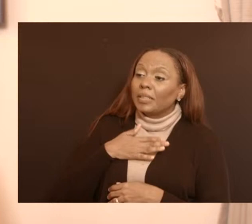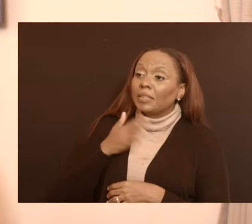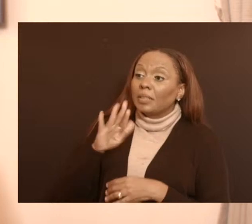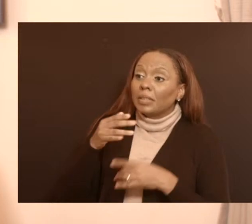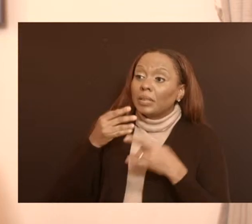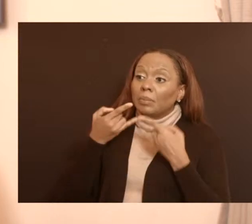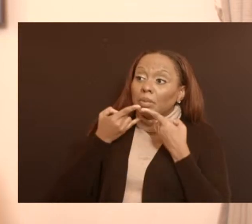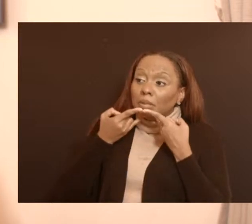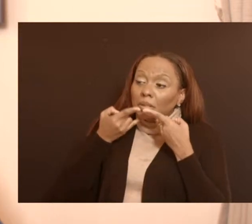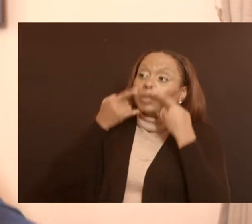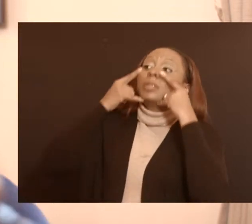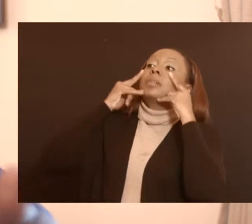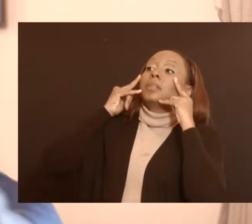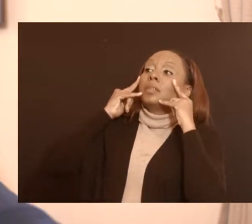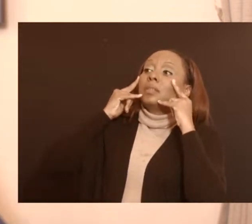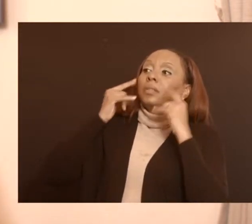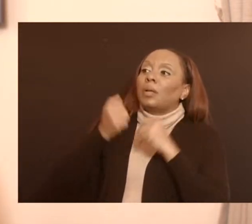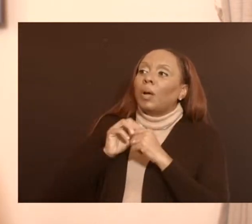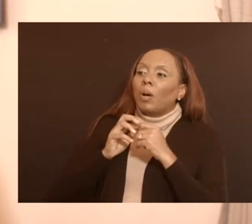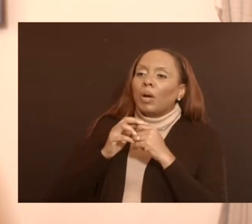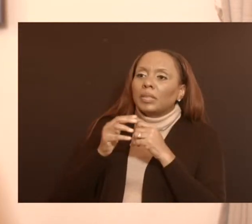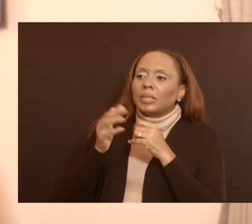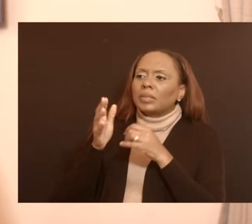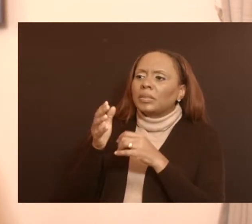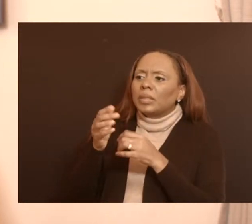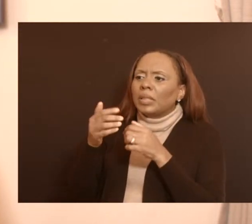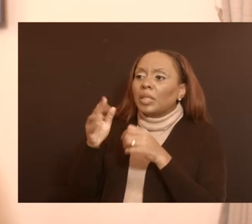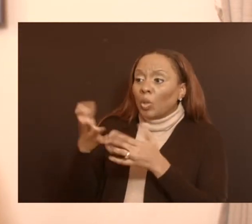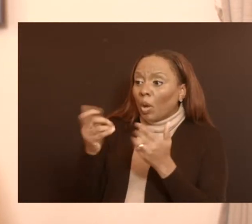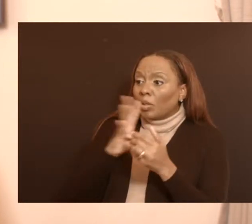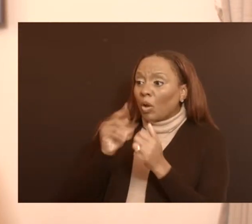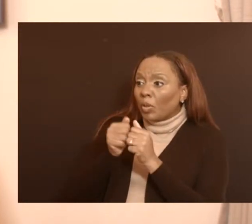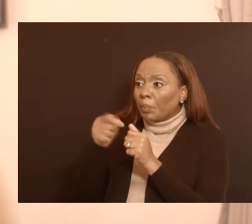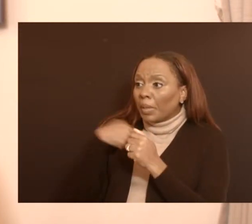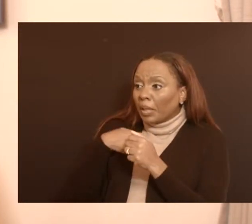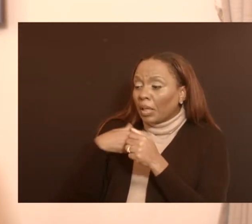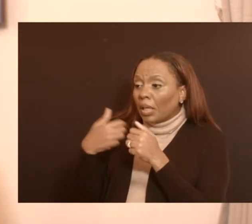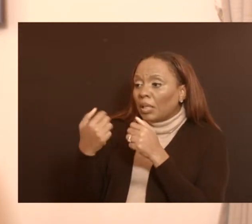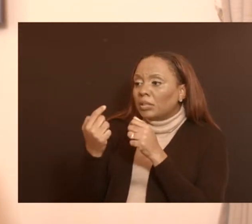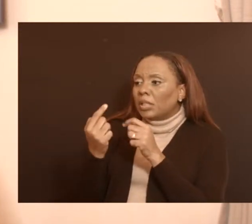up. Or maybe step back 6 feet if you're going to talk to me without a mask.